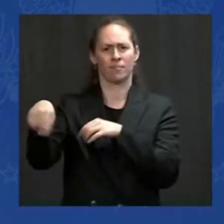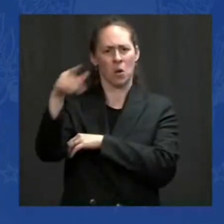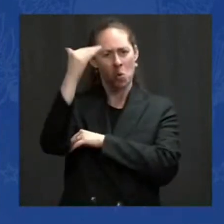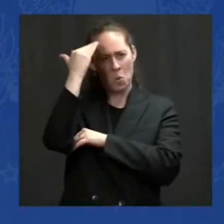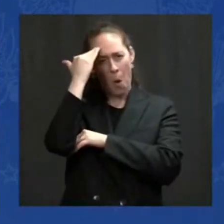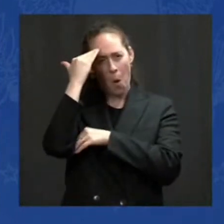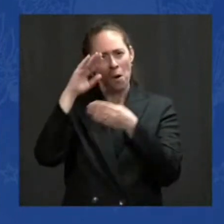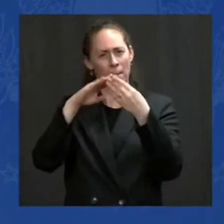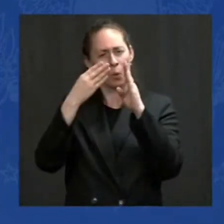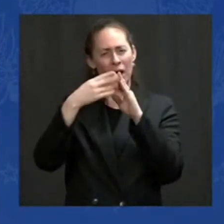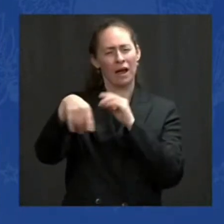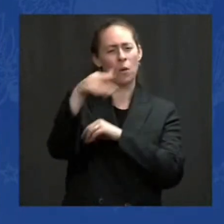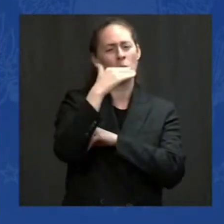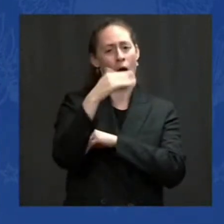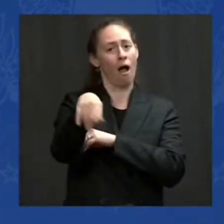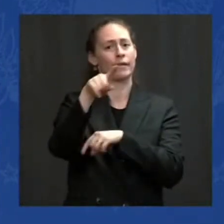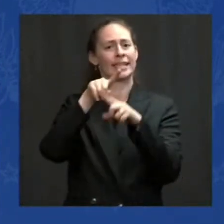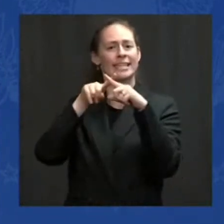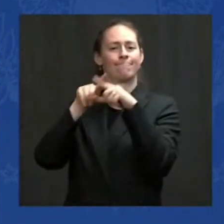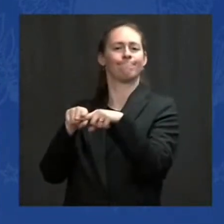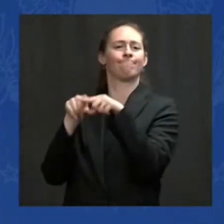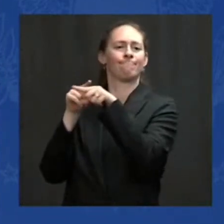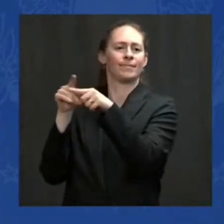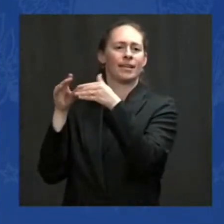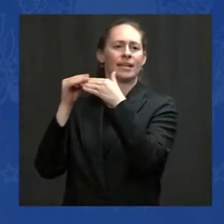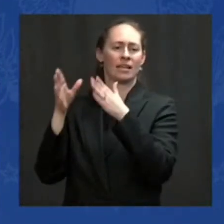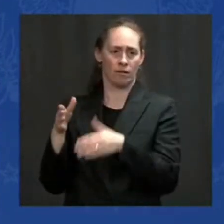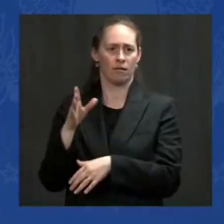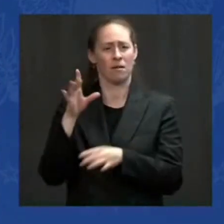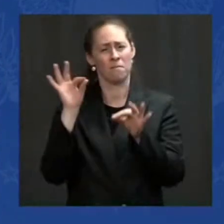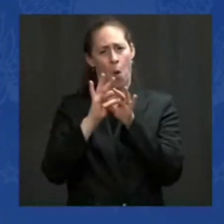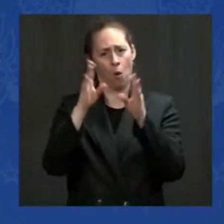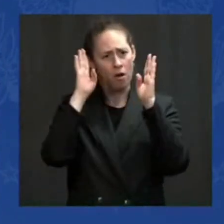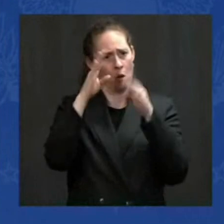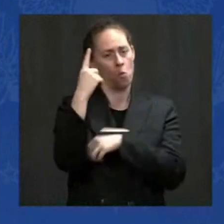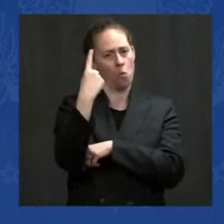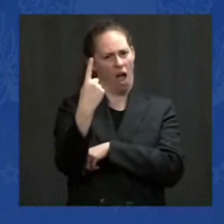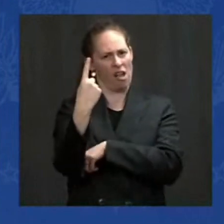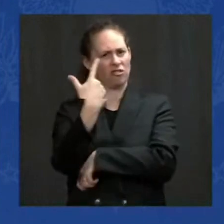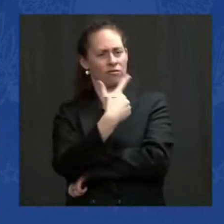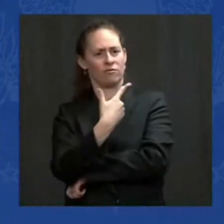trust, one shot at a time, one person at a time.